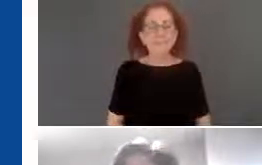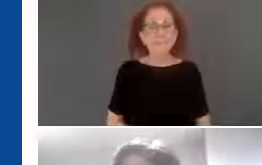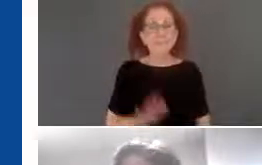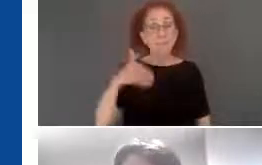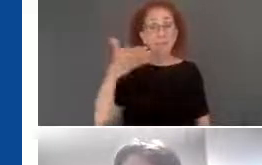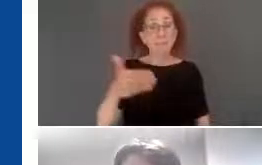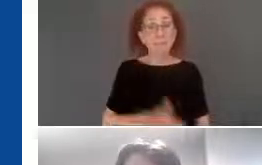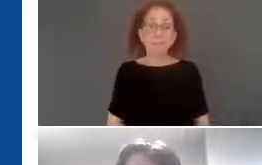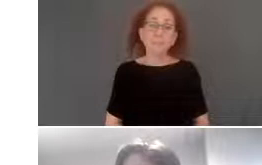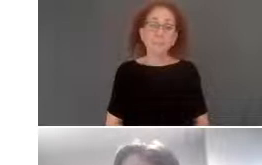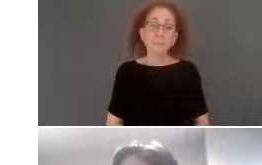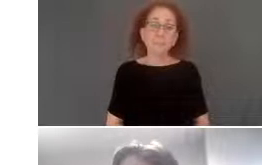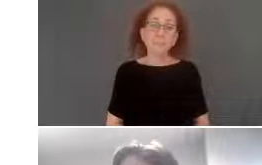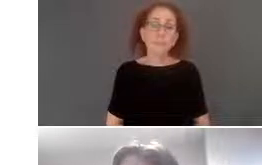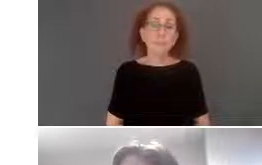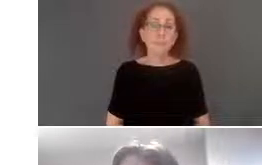slide.